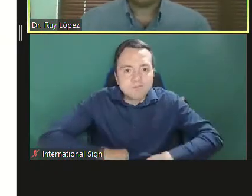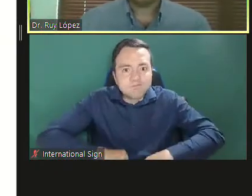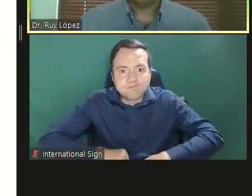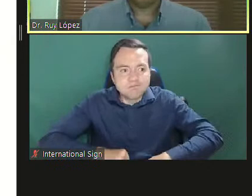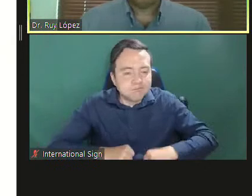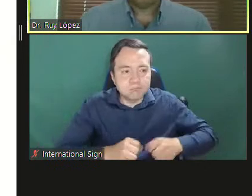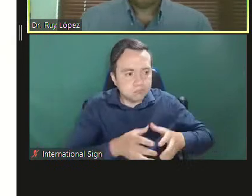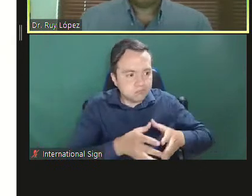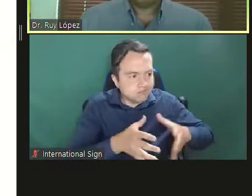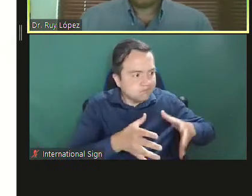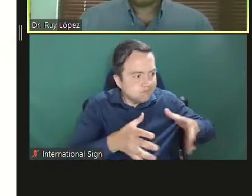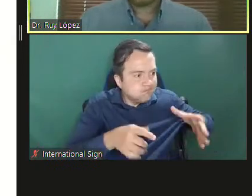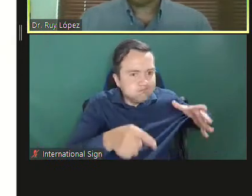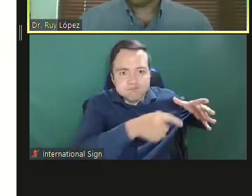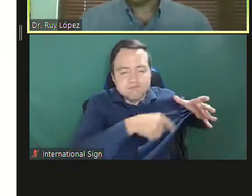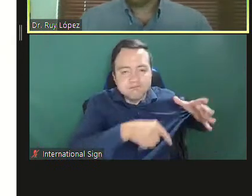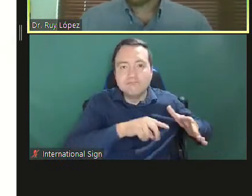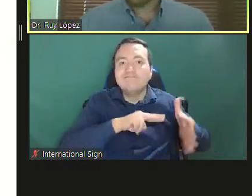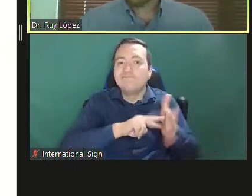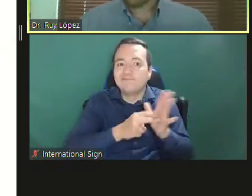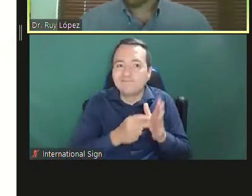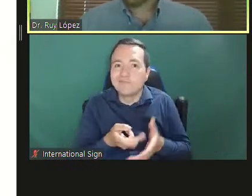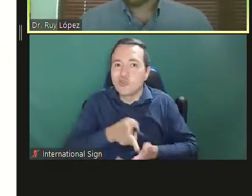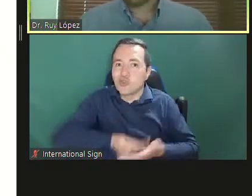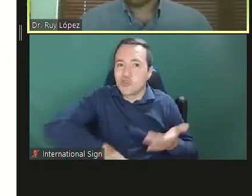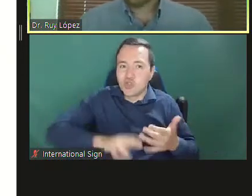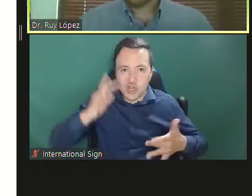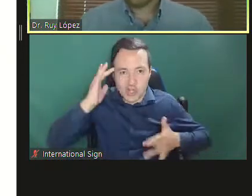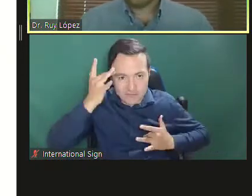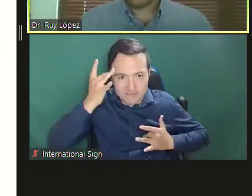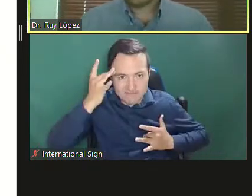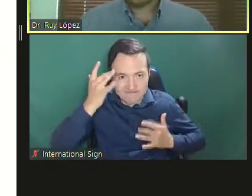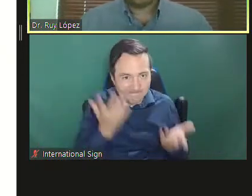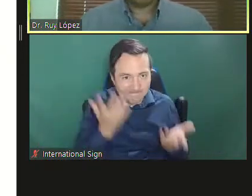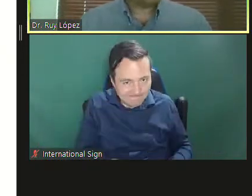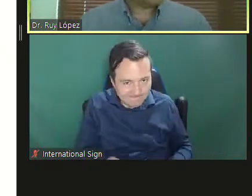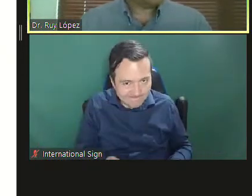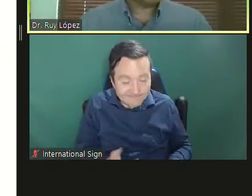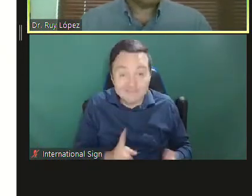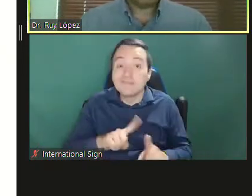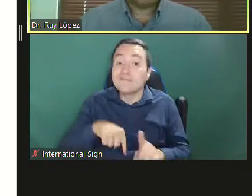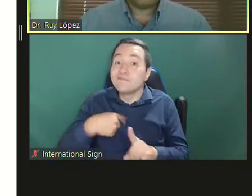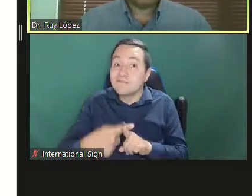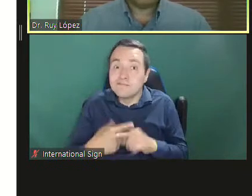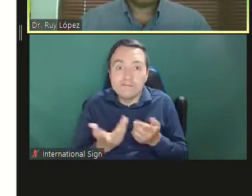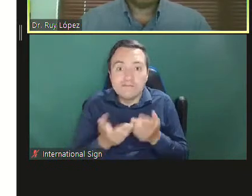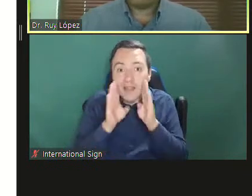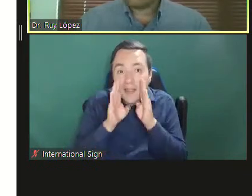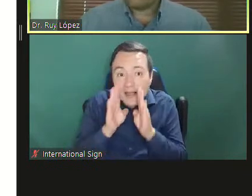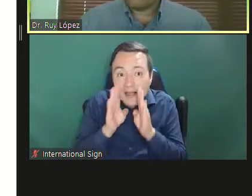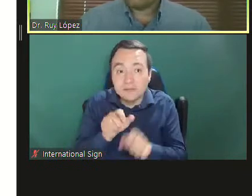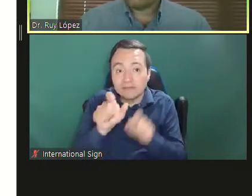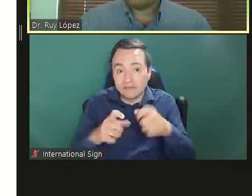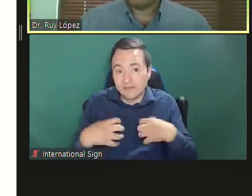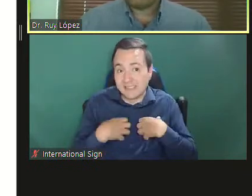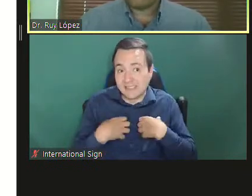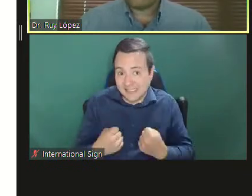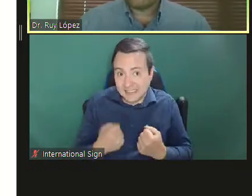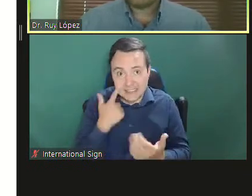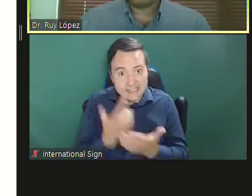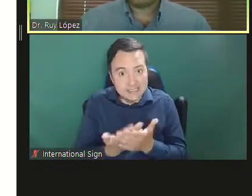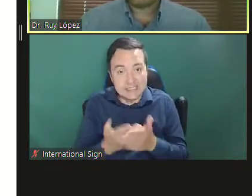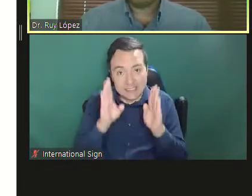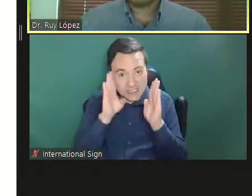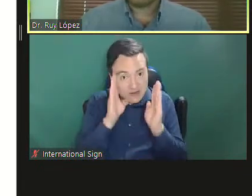obesity epidemic and the dual burden of disease. And another important need for transformation was